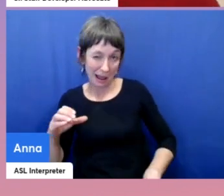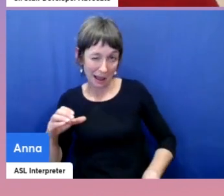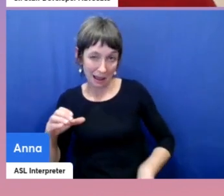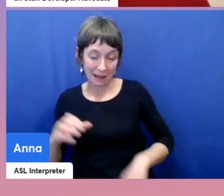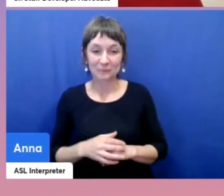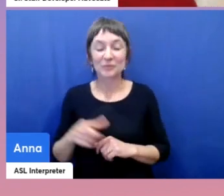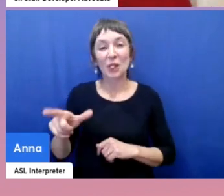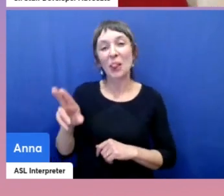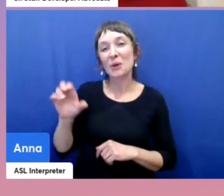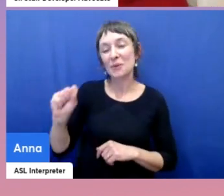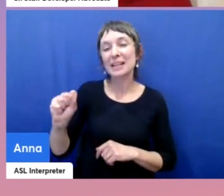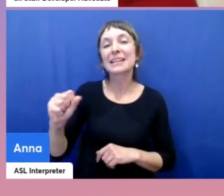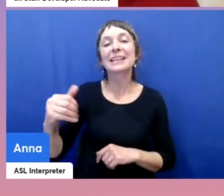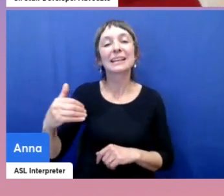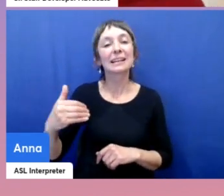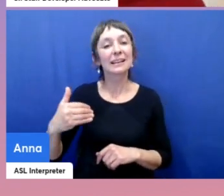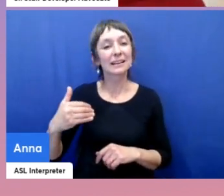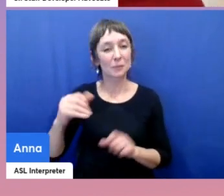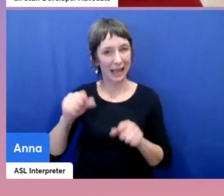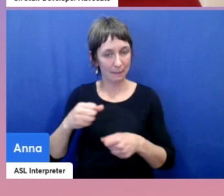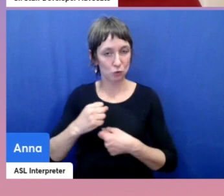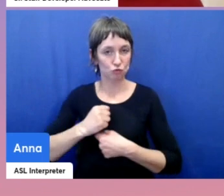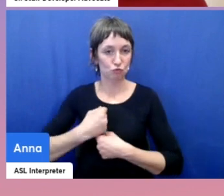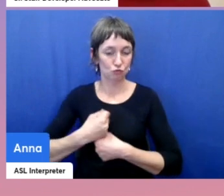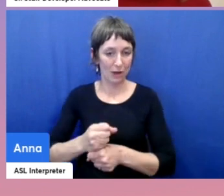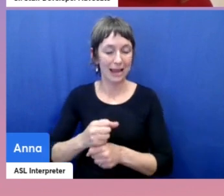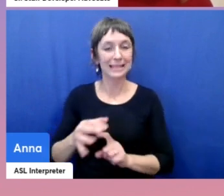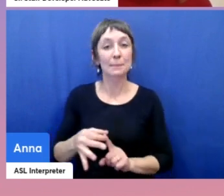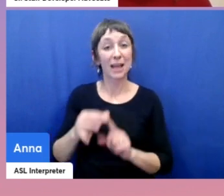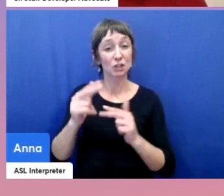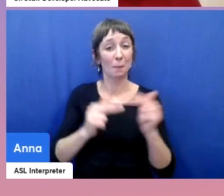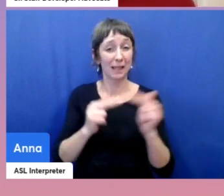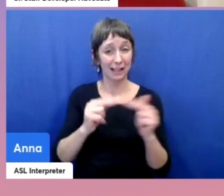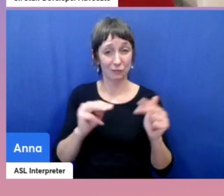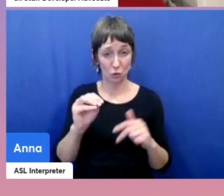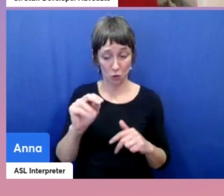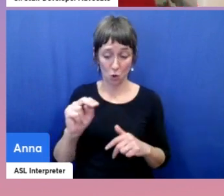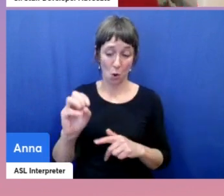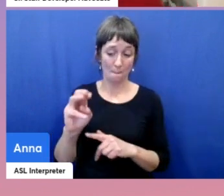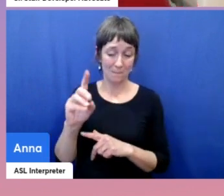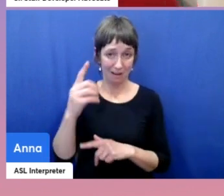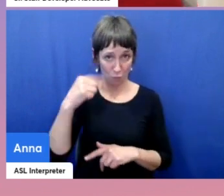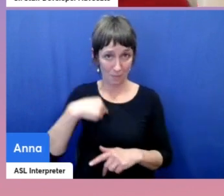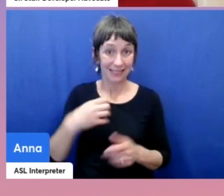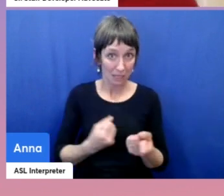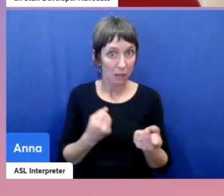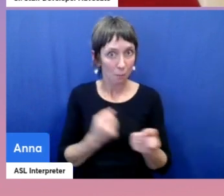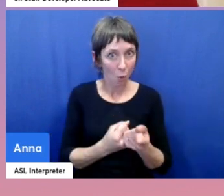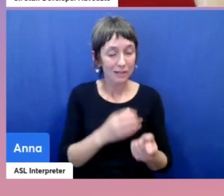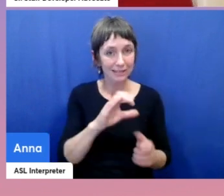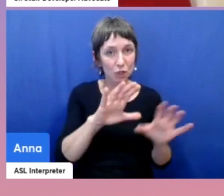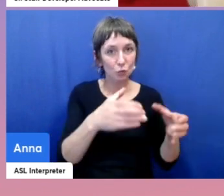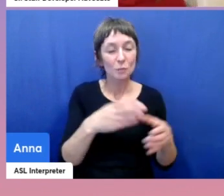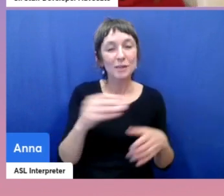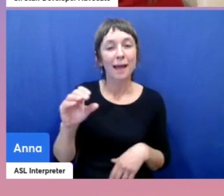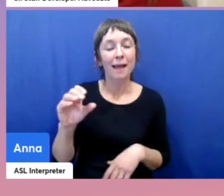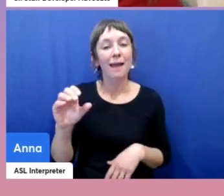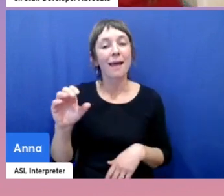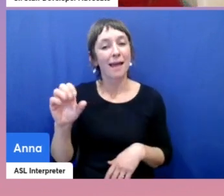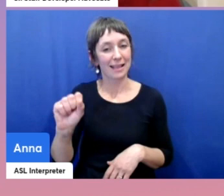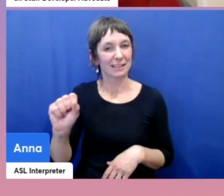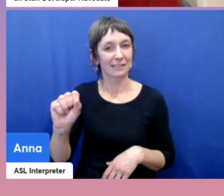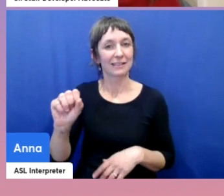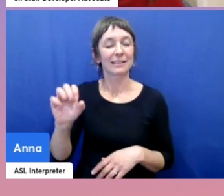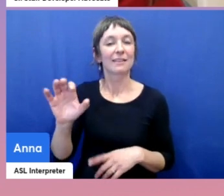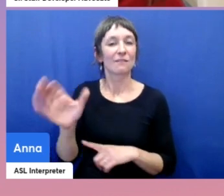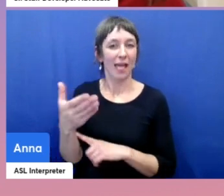was able to create a special build of Nomad for me that supported the cgroups ns flag. Now, in case you're wondering,